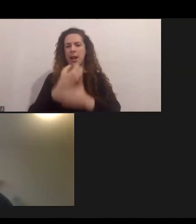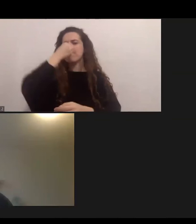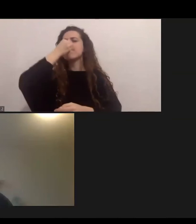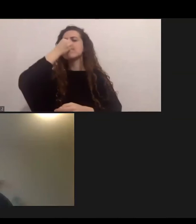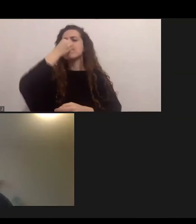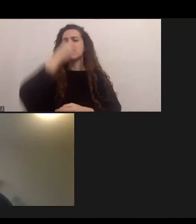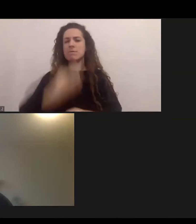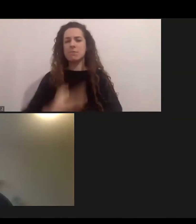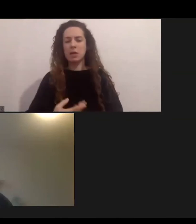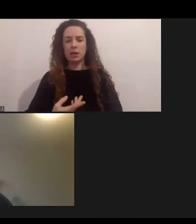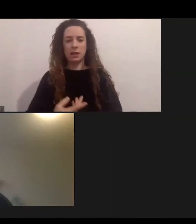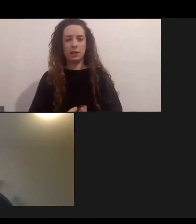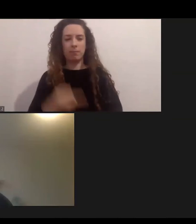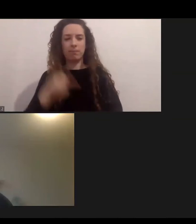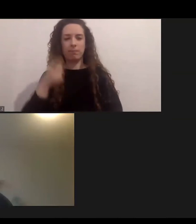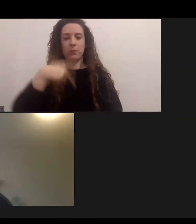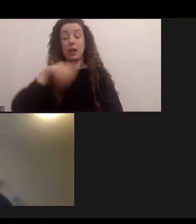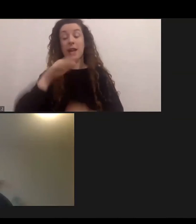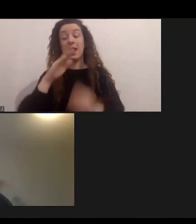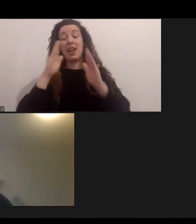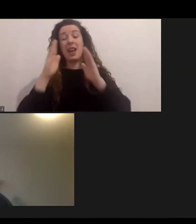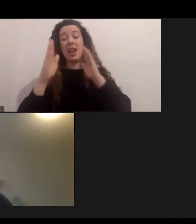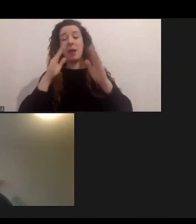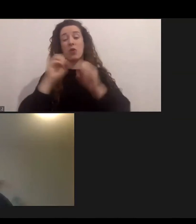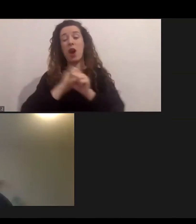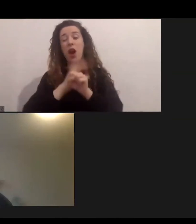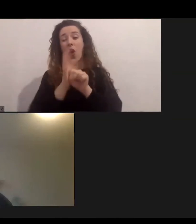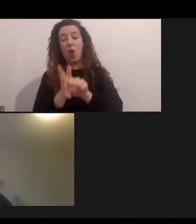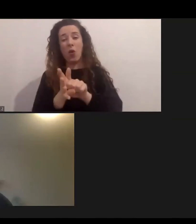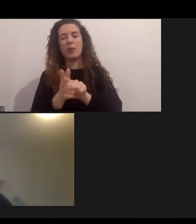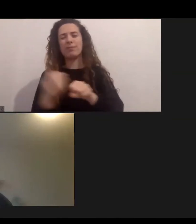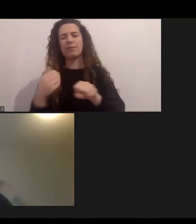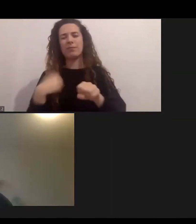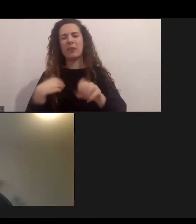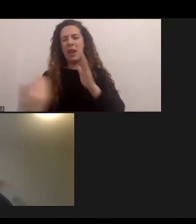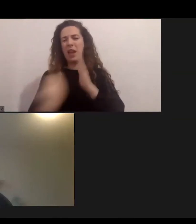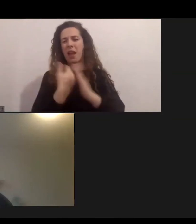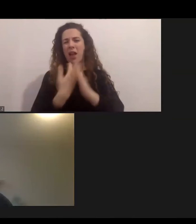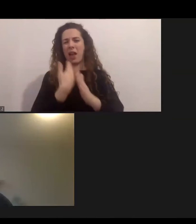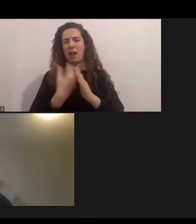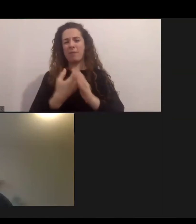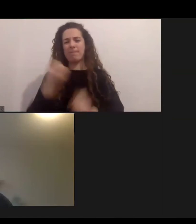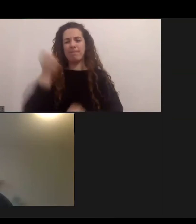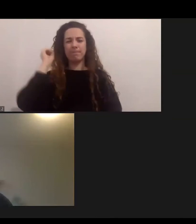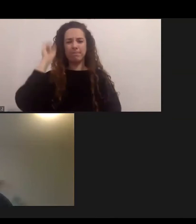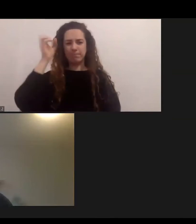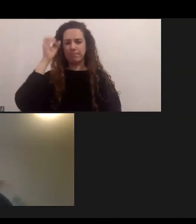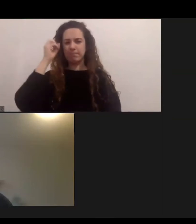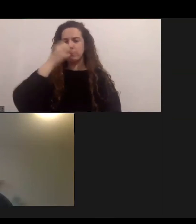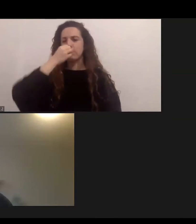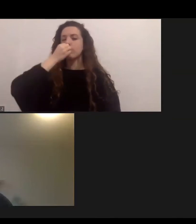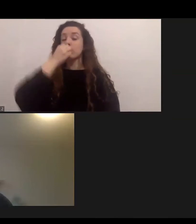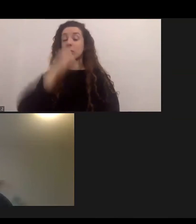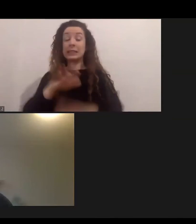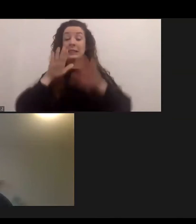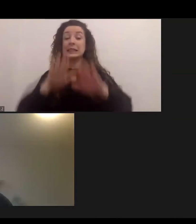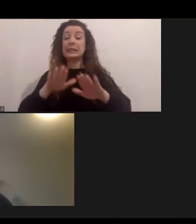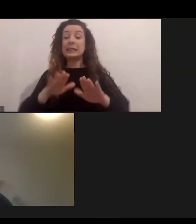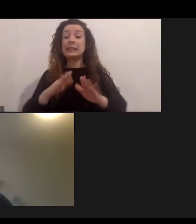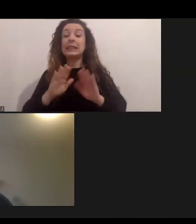good that so many events were switched to online, because